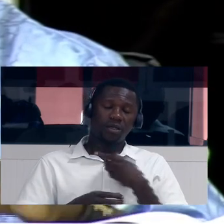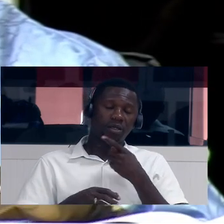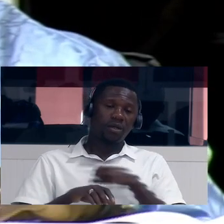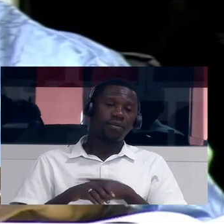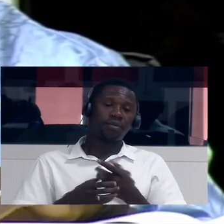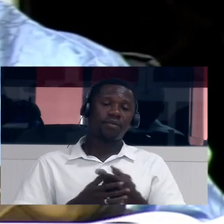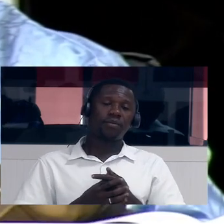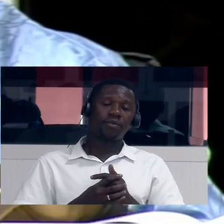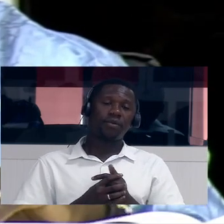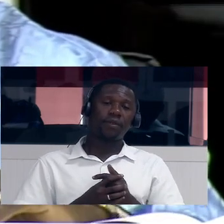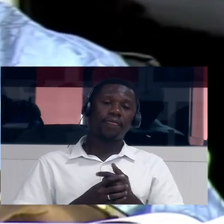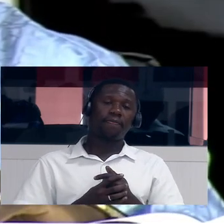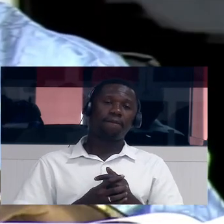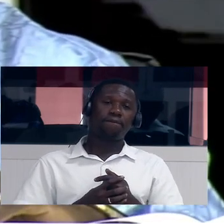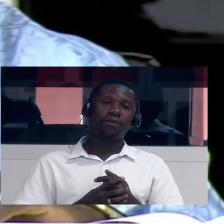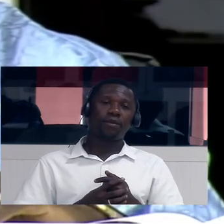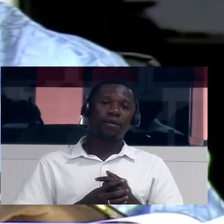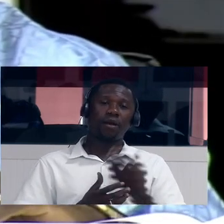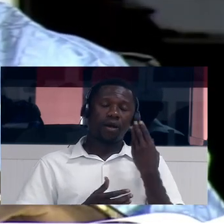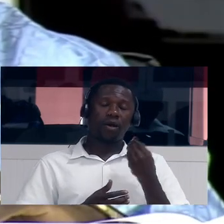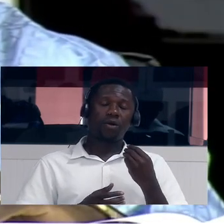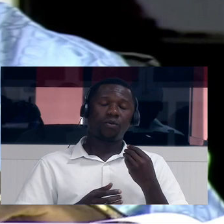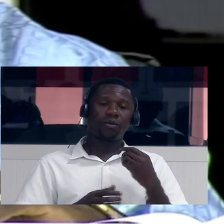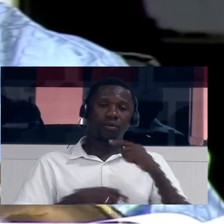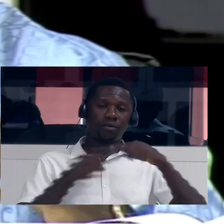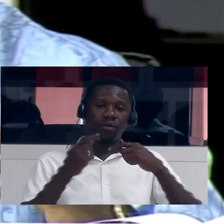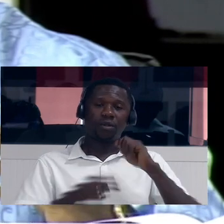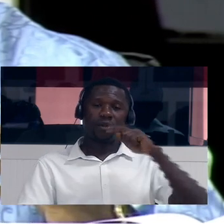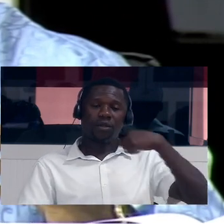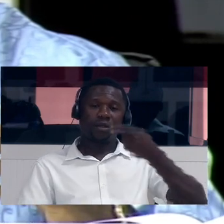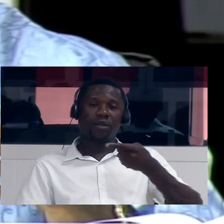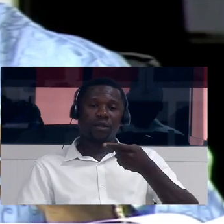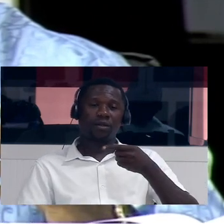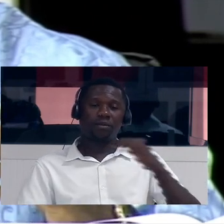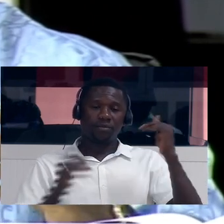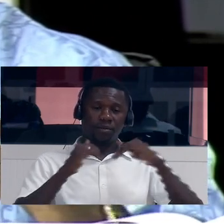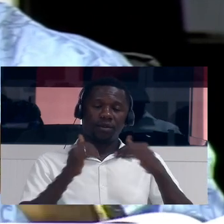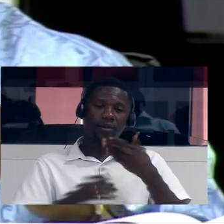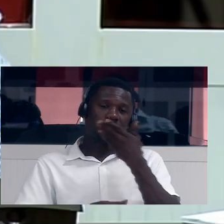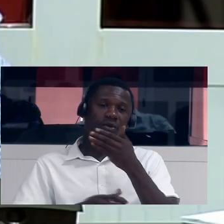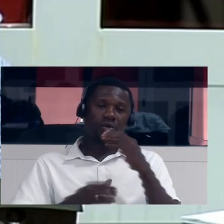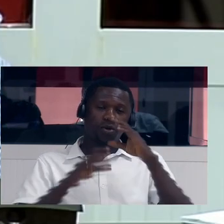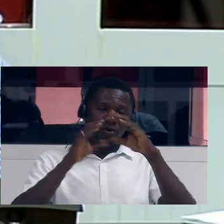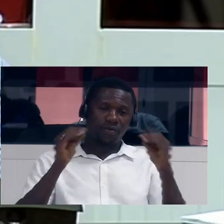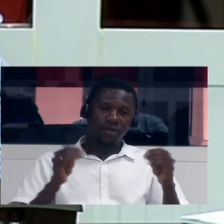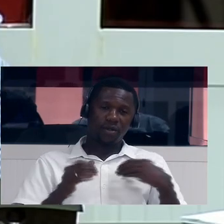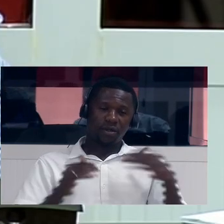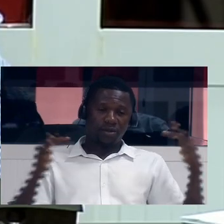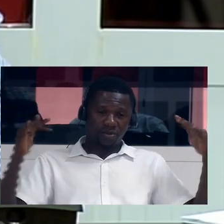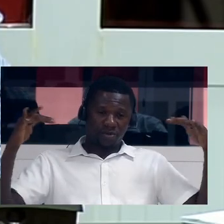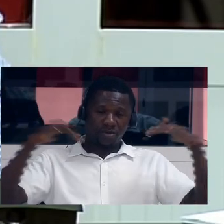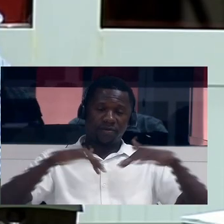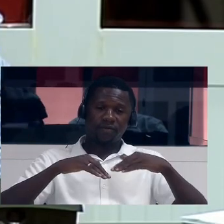How about the next meeting at your office, at your offices? At the conference room. At the conference